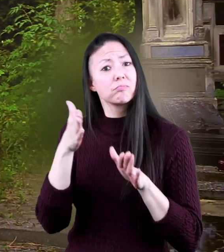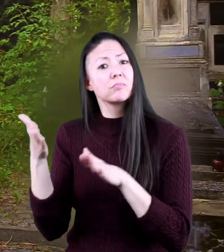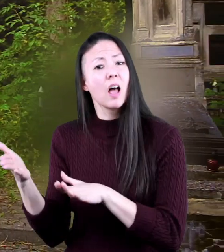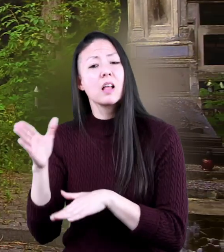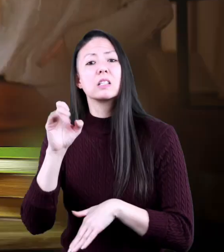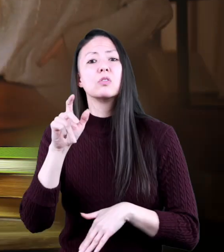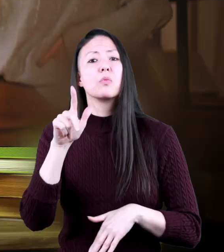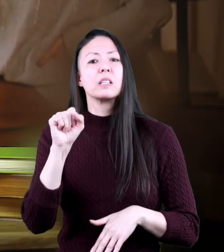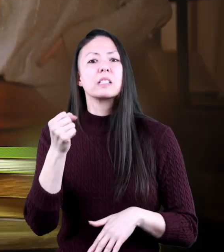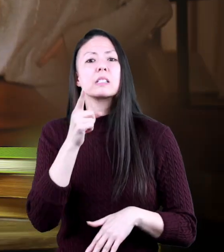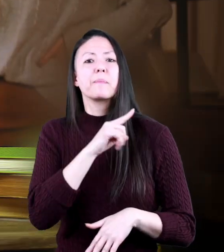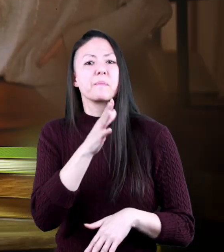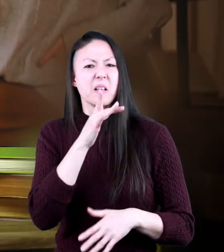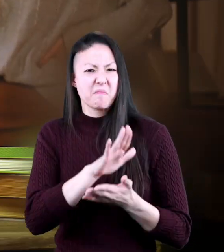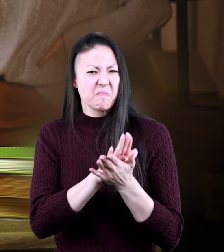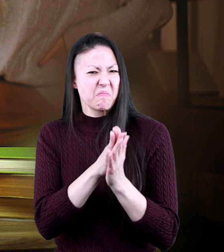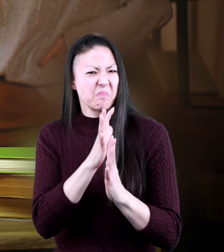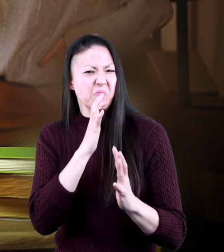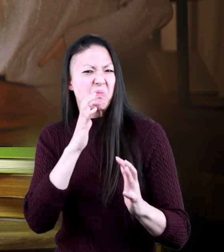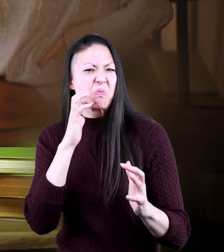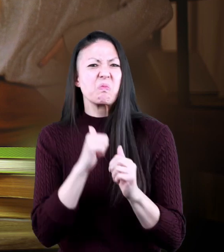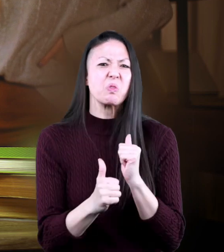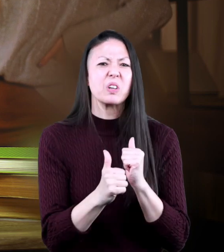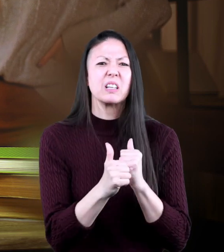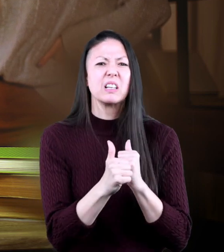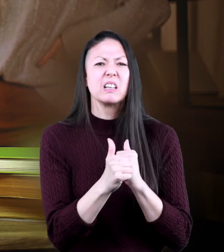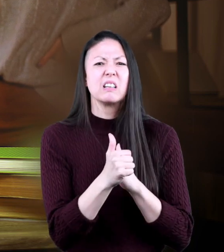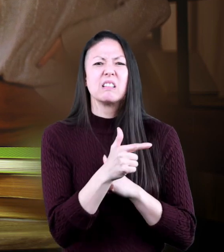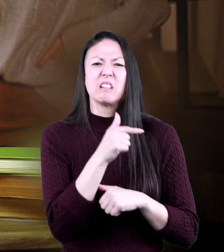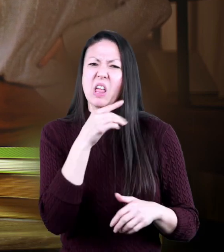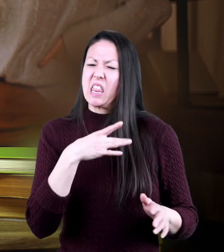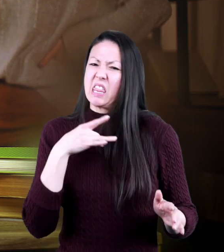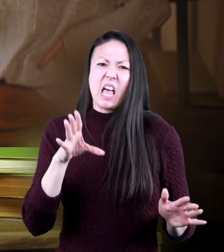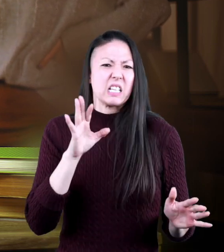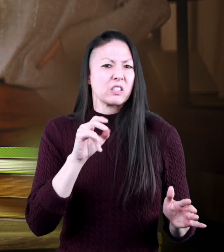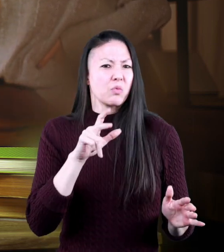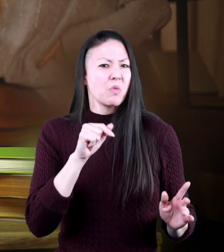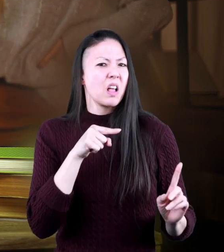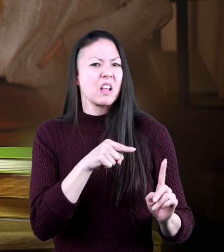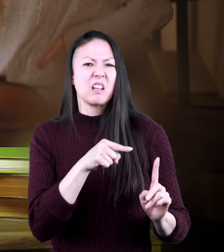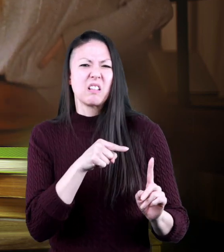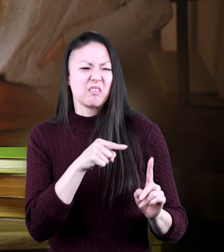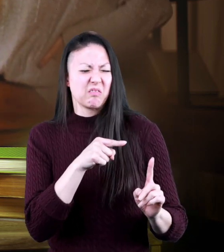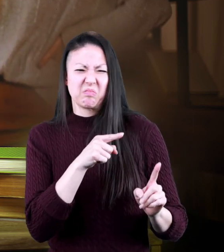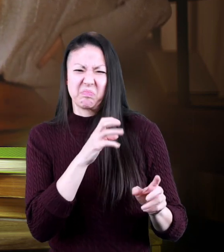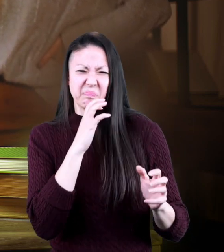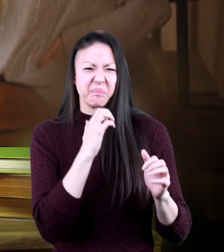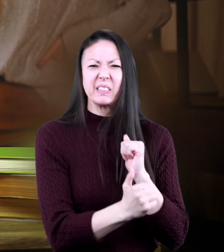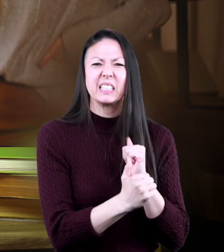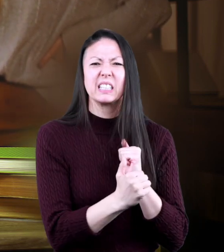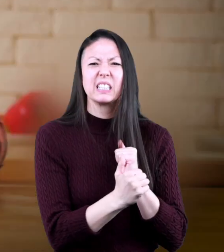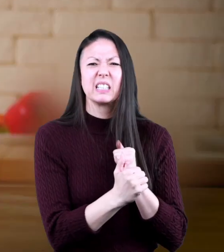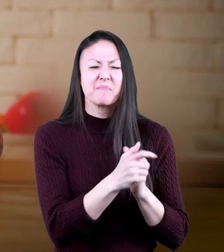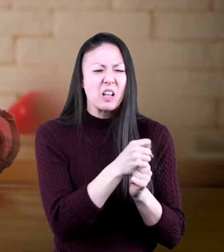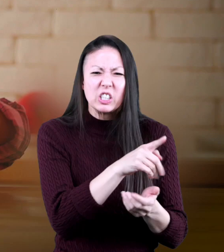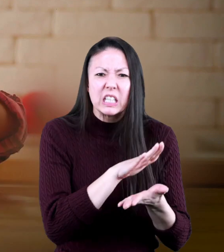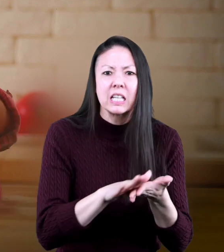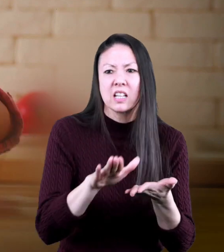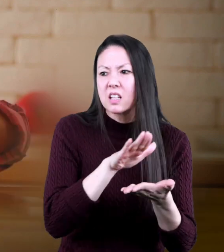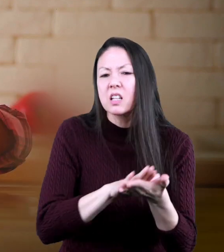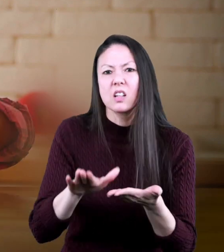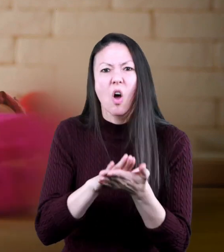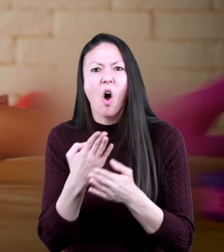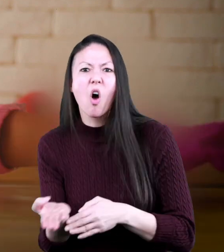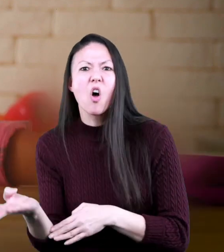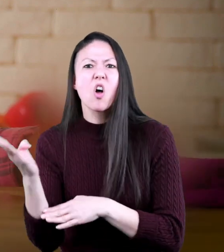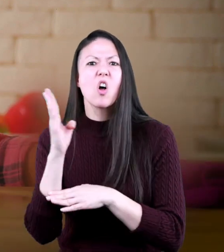father died, Cinderella's stepmom became cruel. She did not like Cinderella and treated her very poorly. She made her